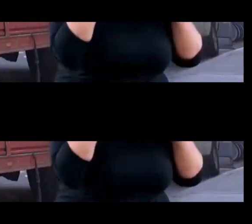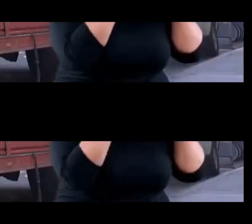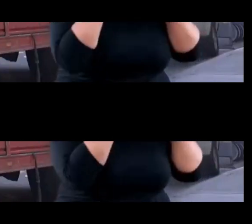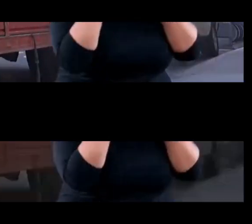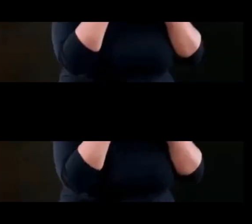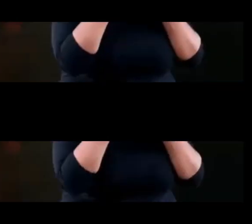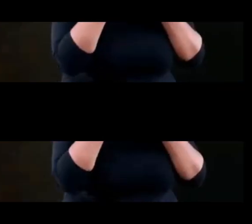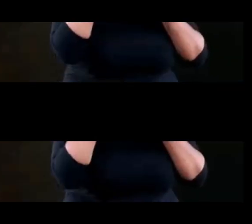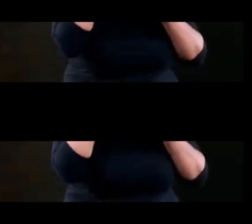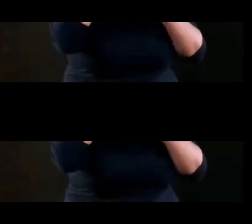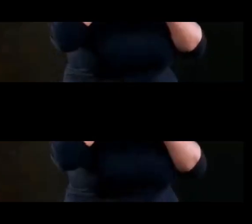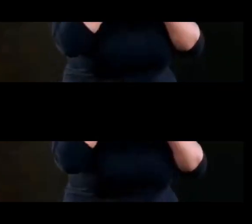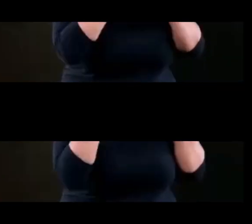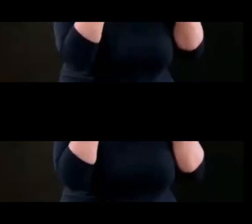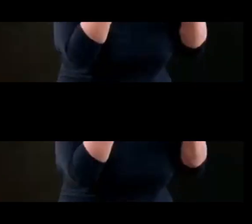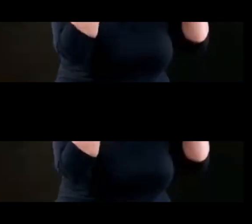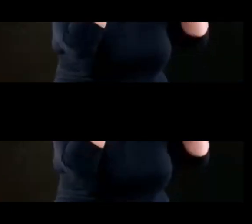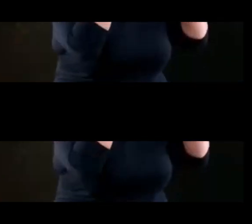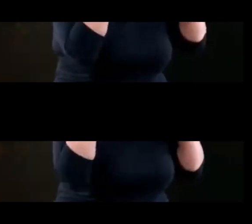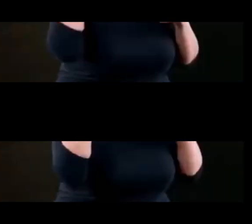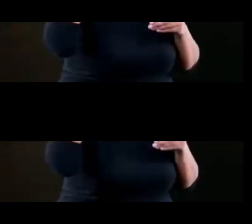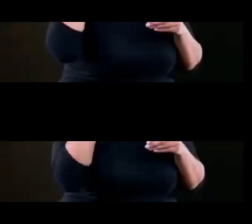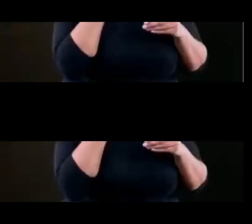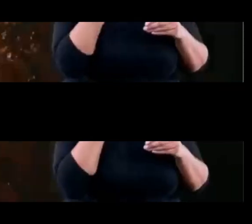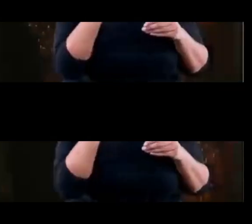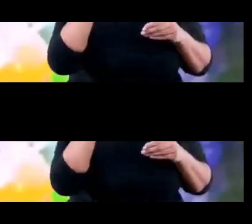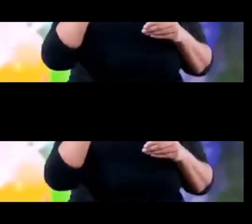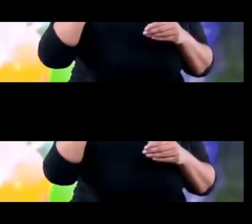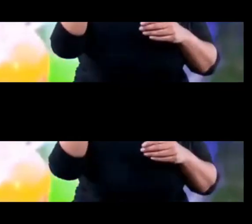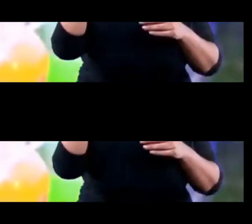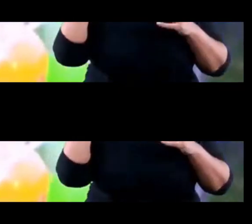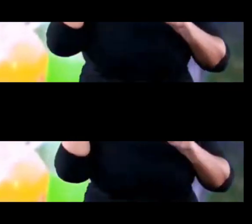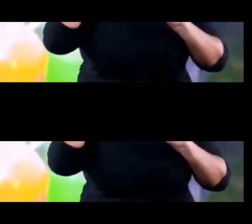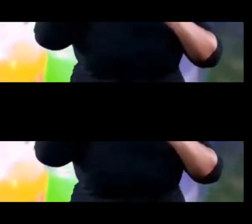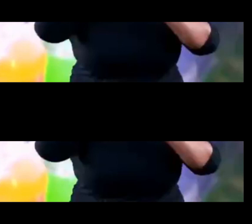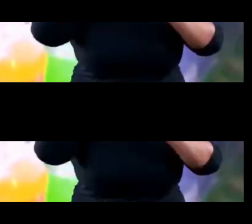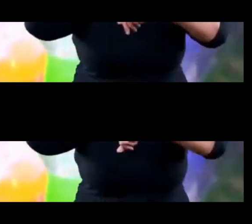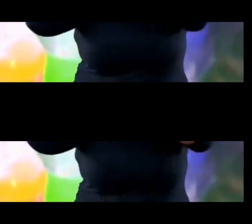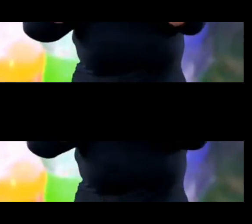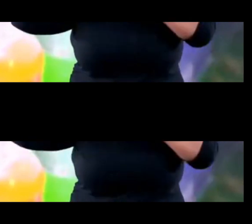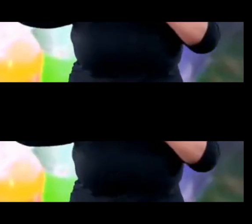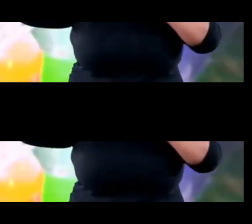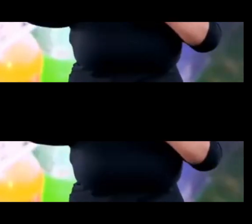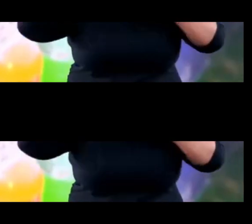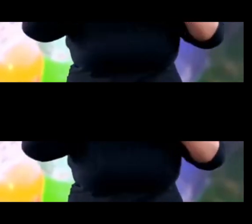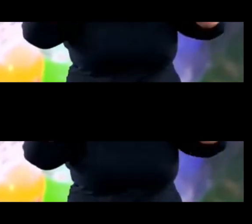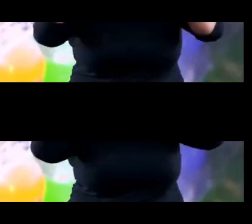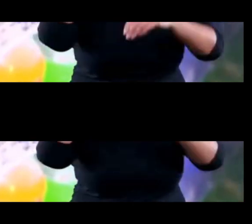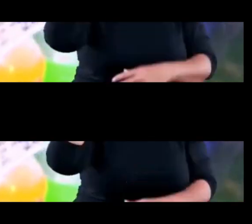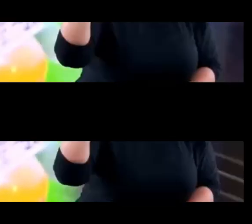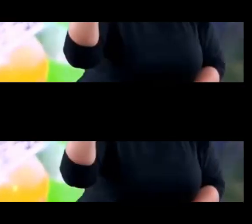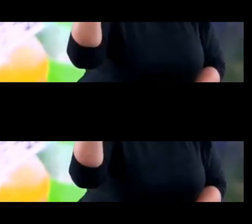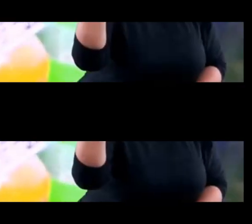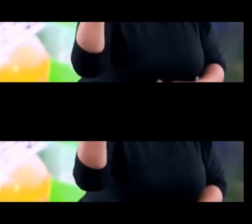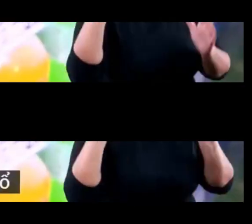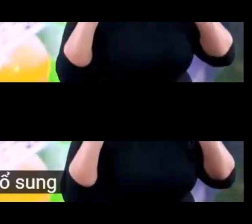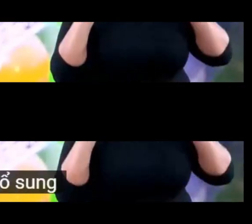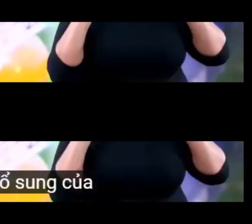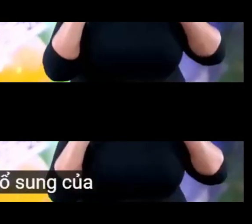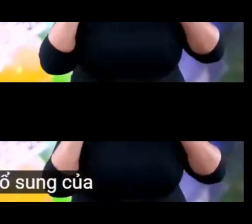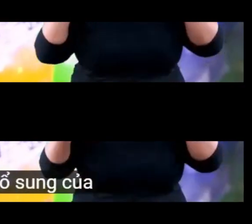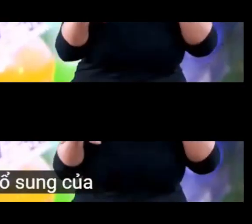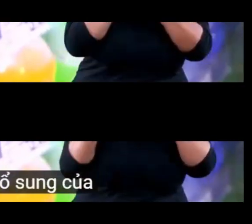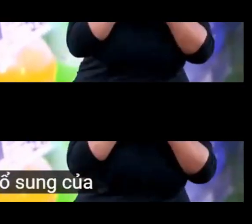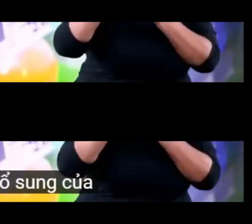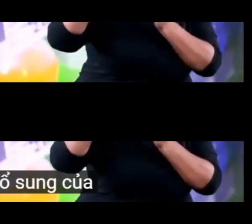America because the soda was such a good deal. The British government plans to sell it for only $1 plus their